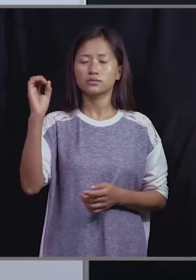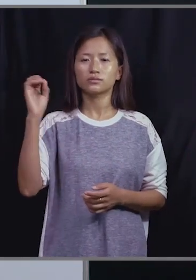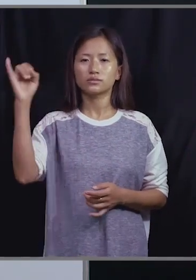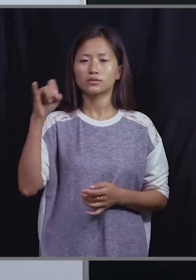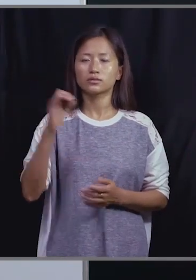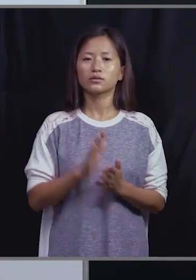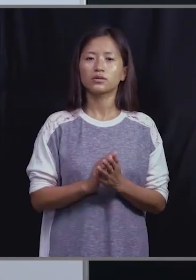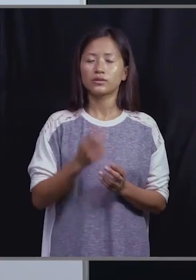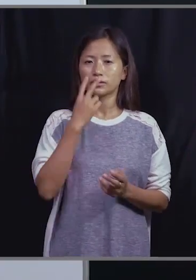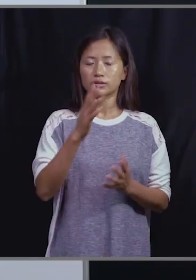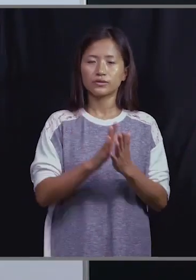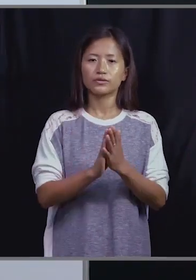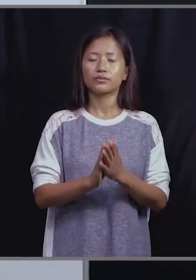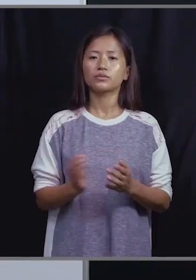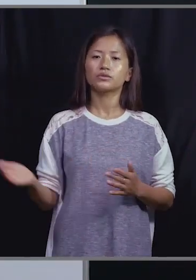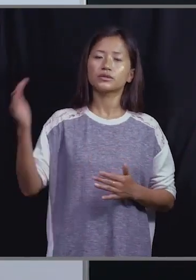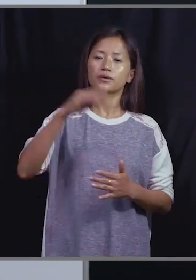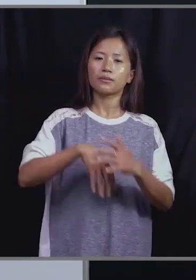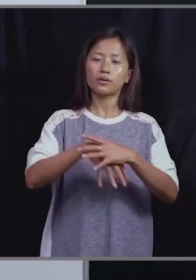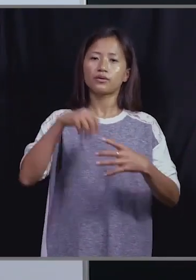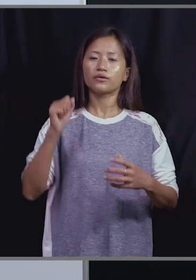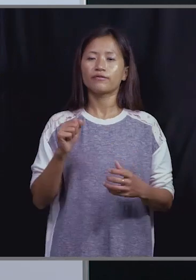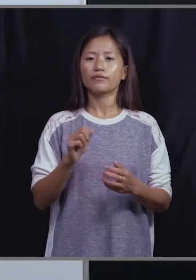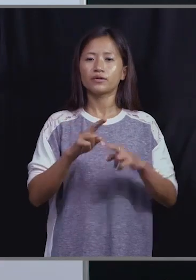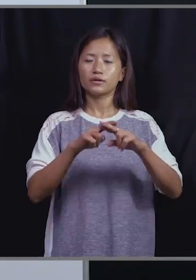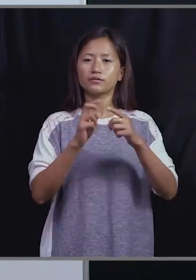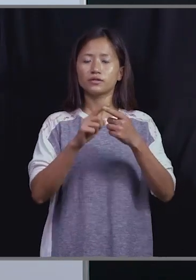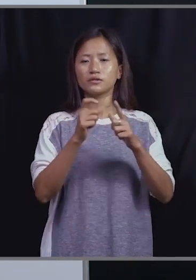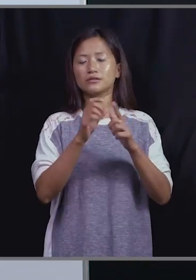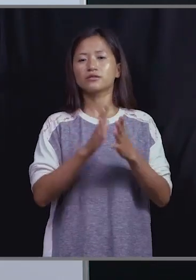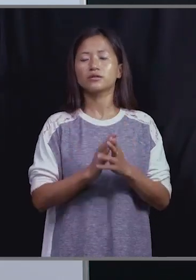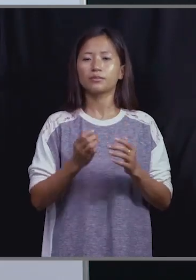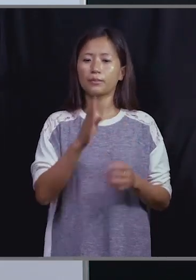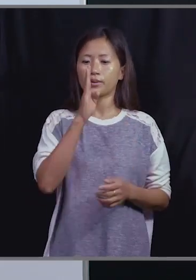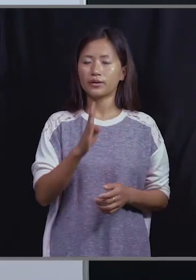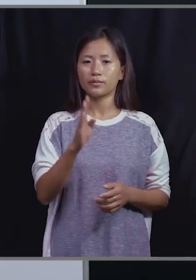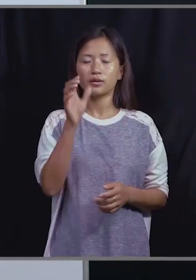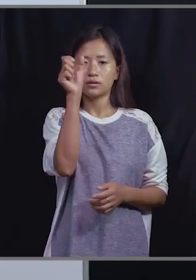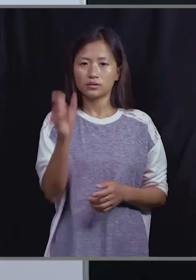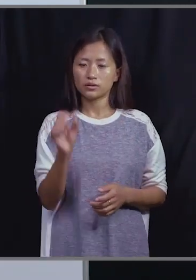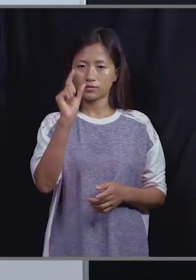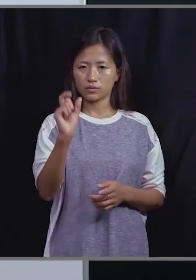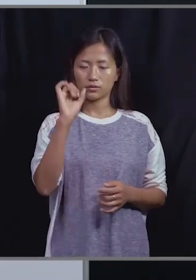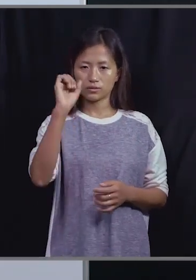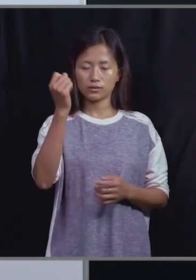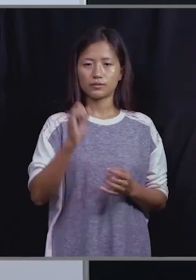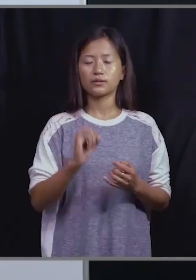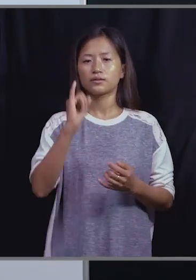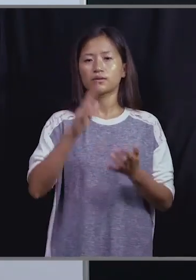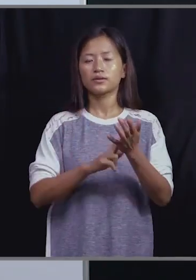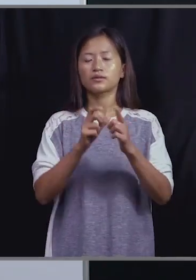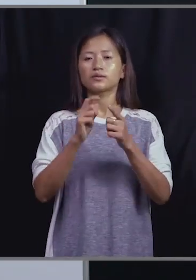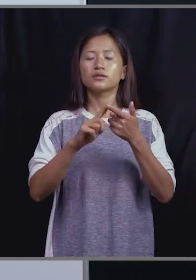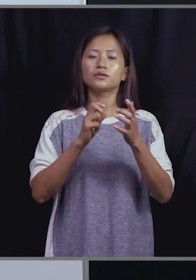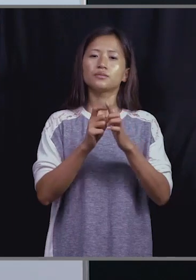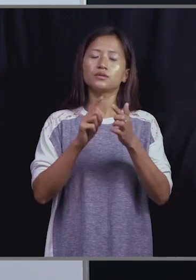ceded from Serbia. That means she came out from this federation and became herself as an independent. Okay, so from